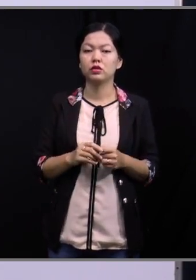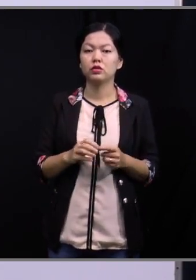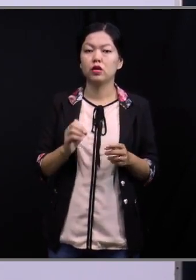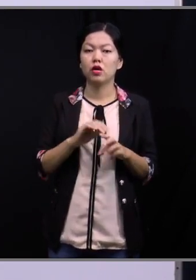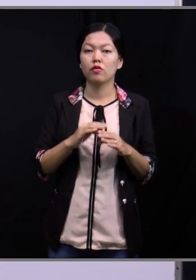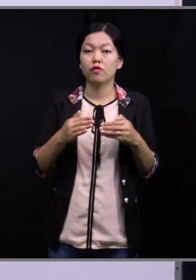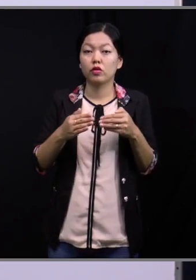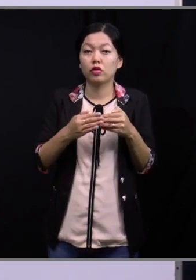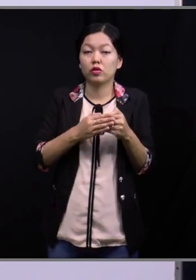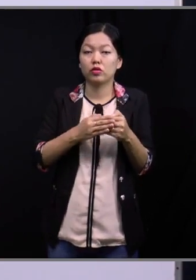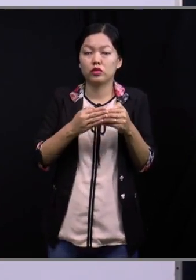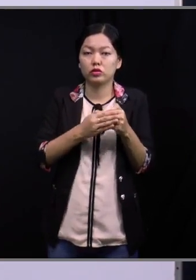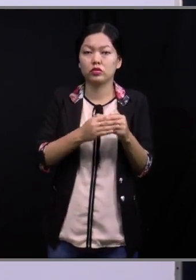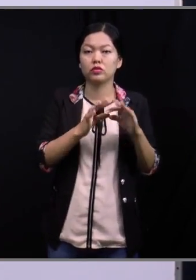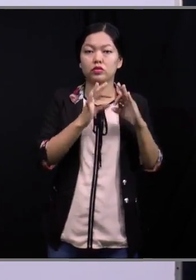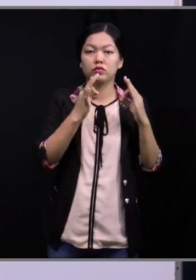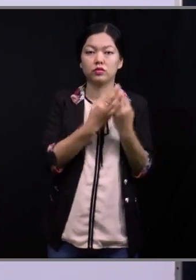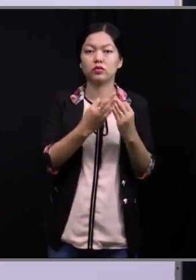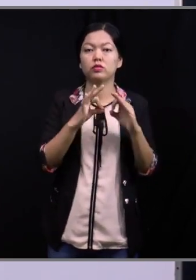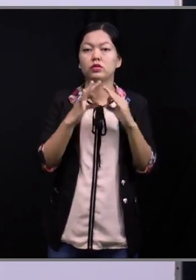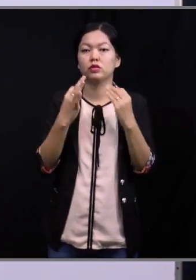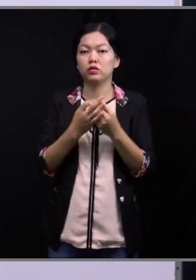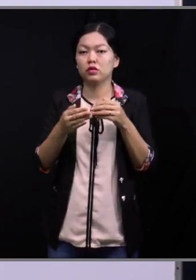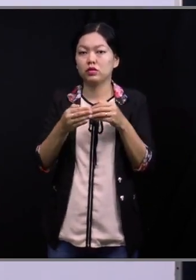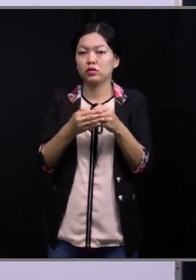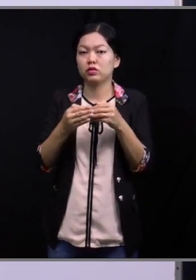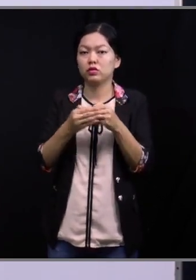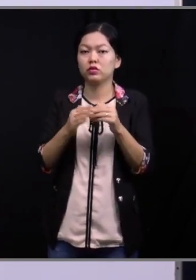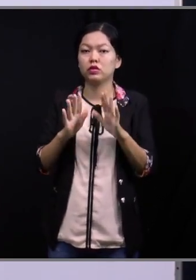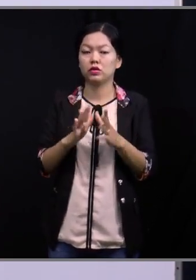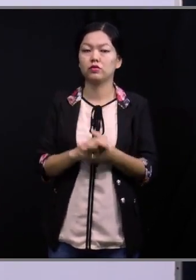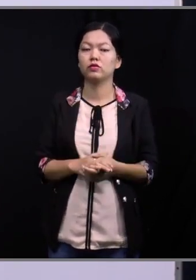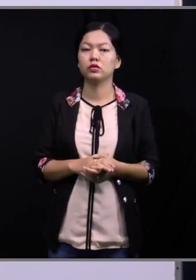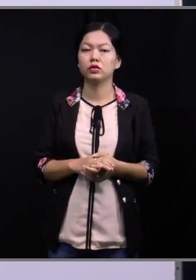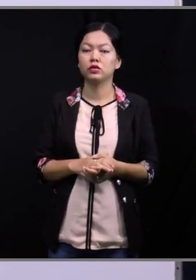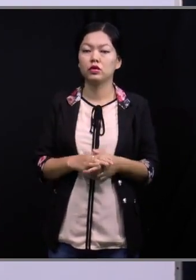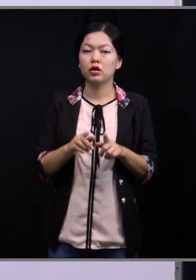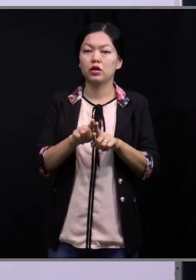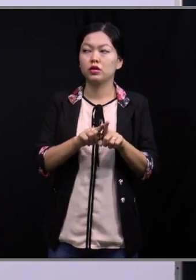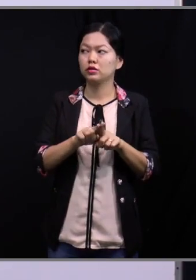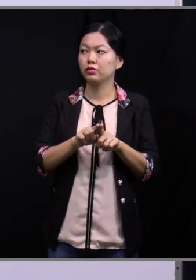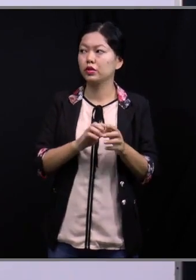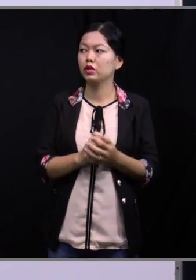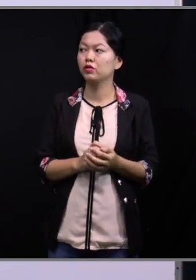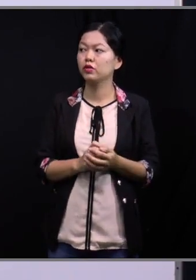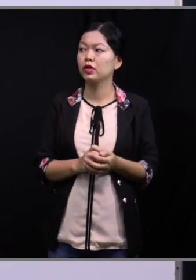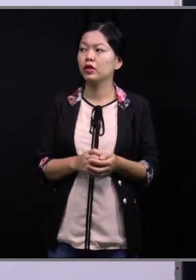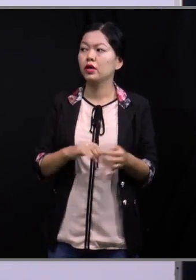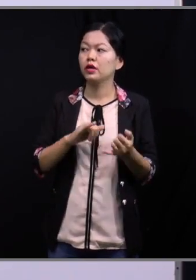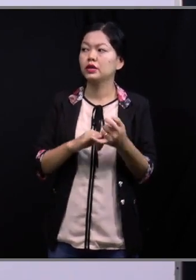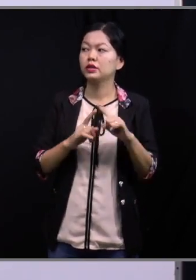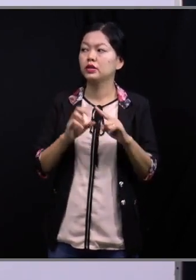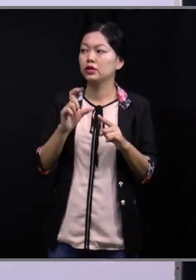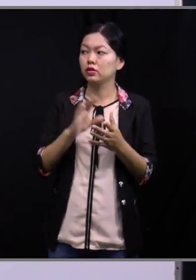closely related families, and the family like Solanaceae, Convolvulaceae. Example of Convolvulaceae is the